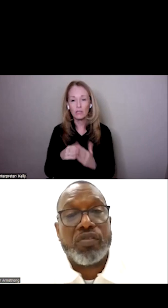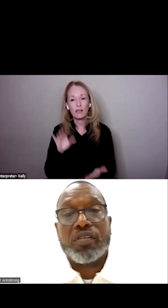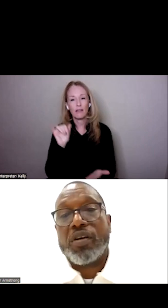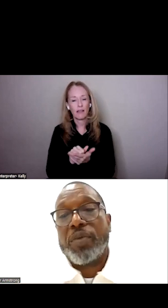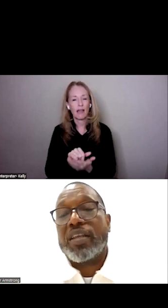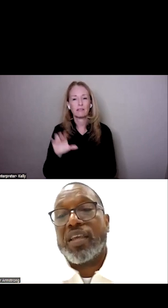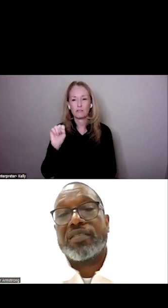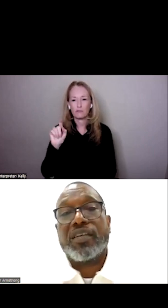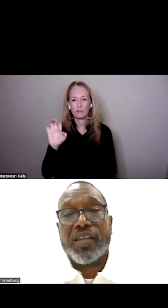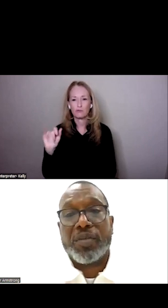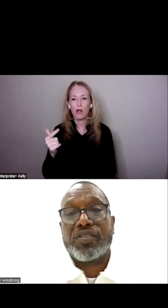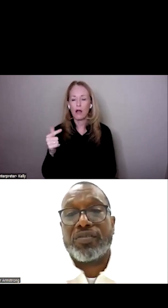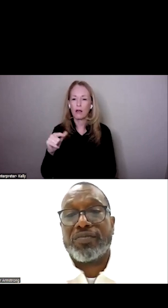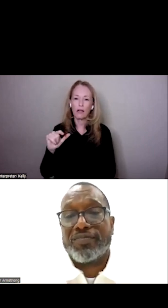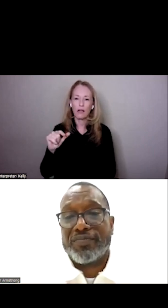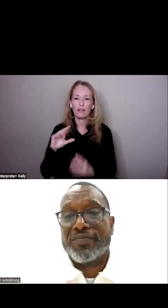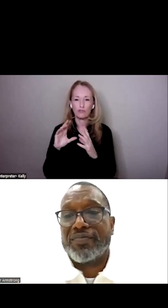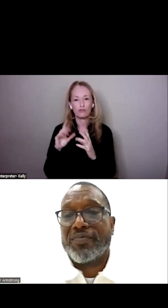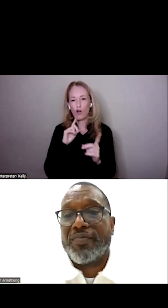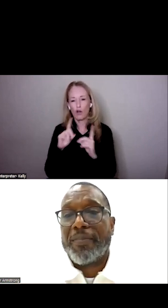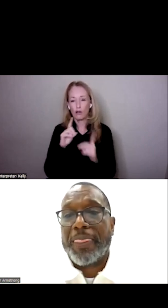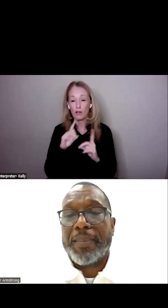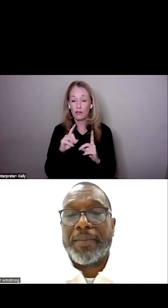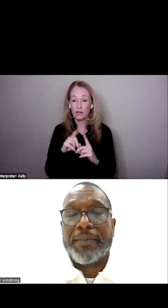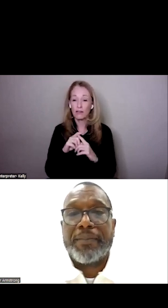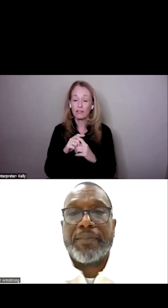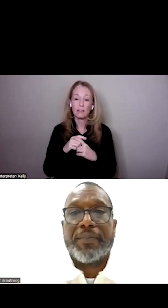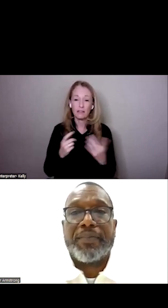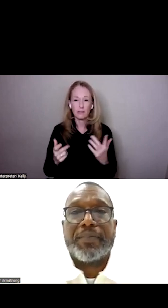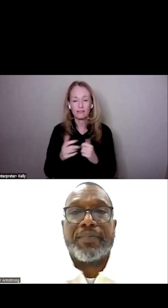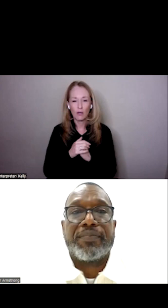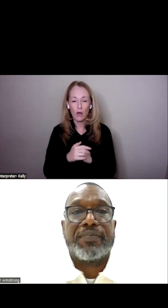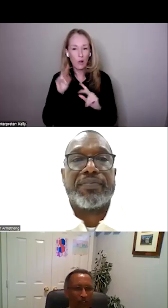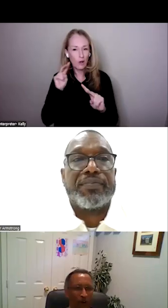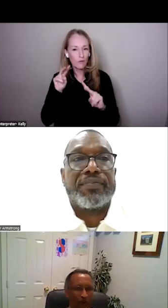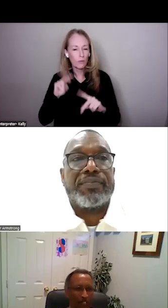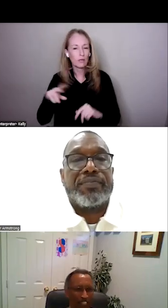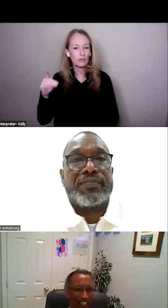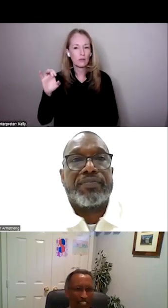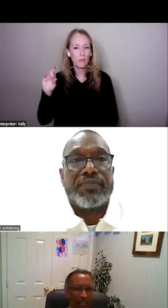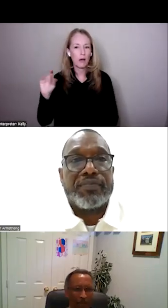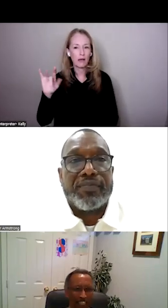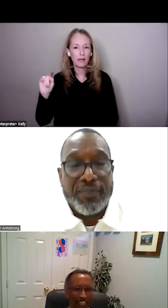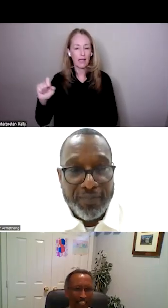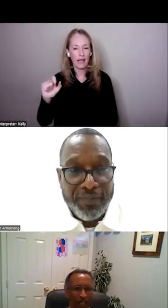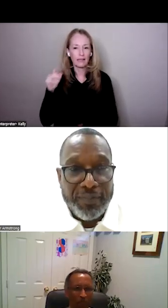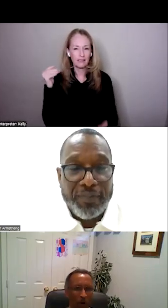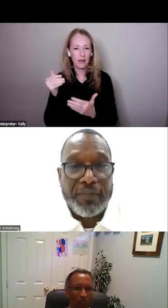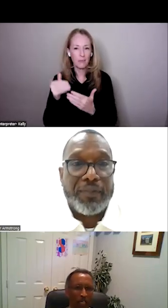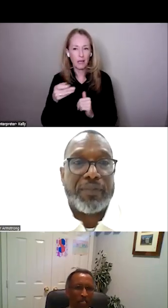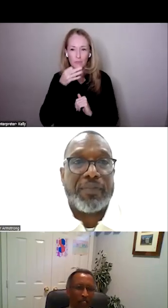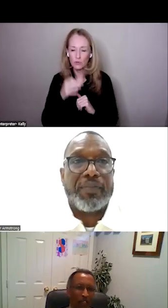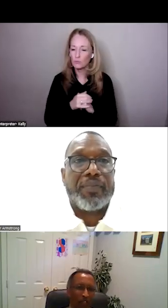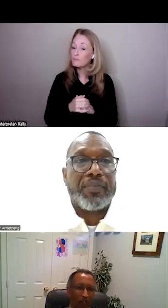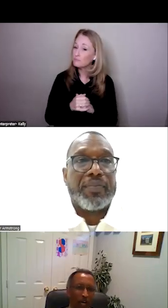for the Strong Talk podcast coming soon. Thank you so much. I so much look forward to this segment, in